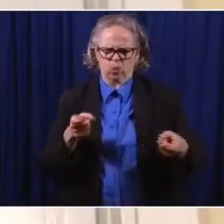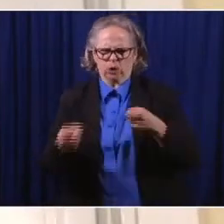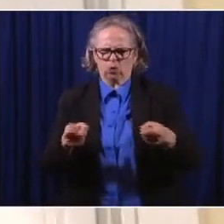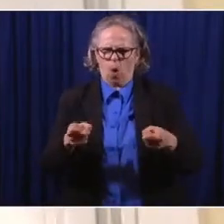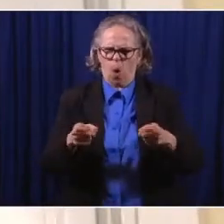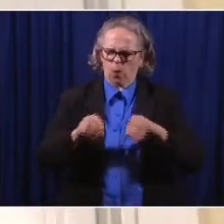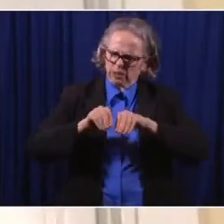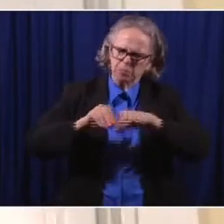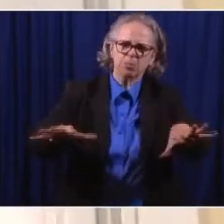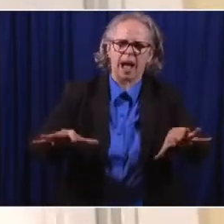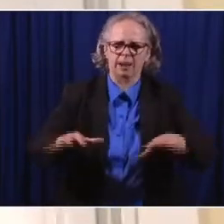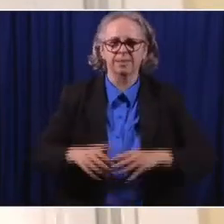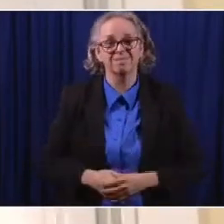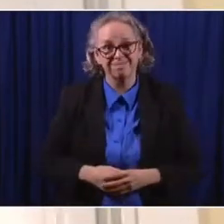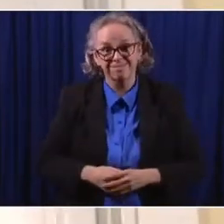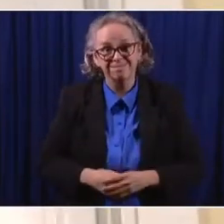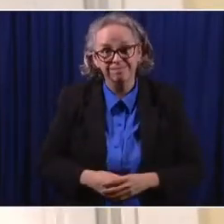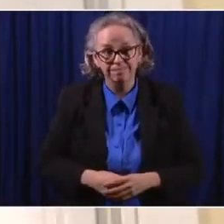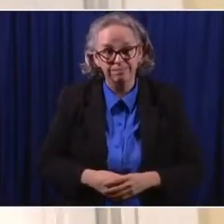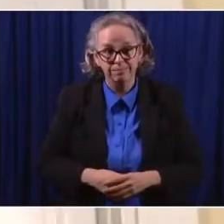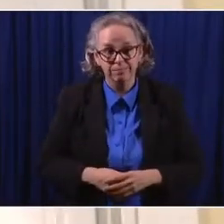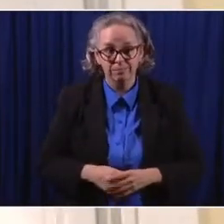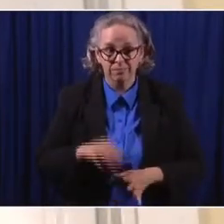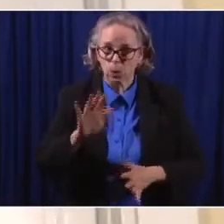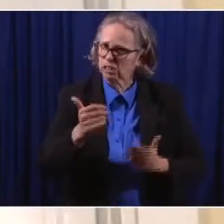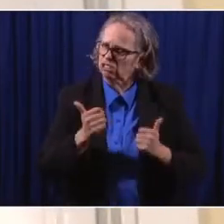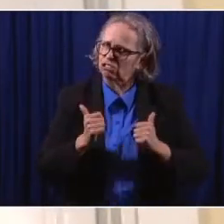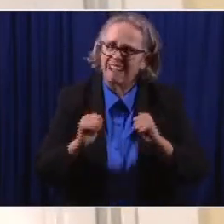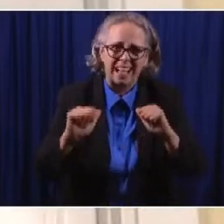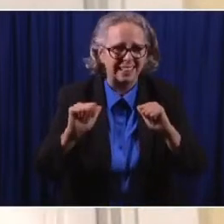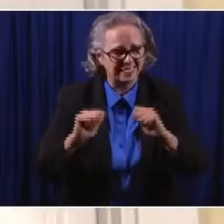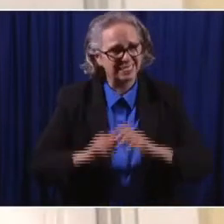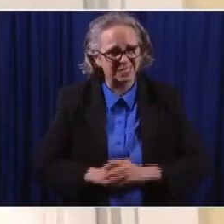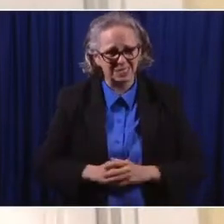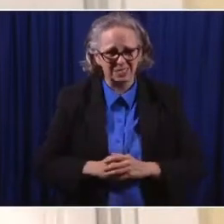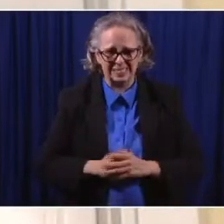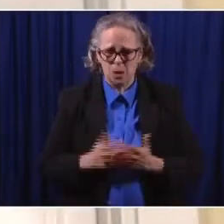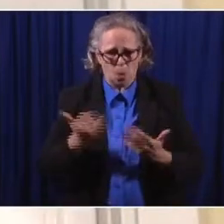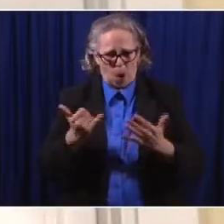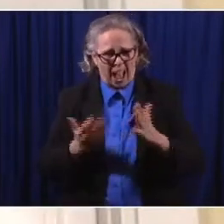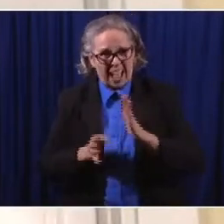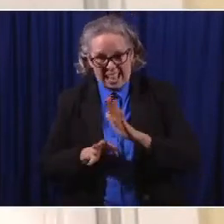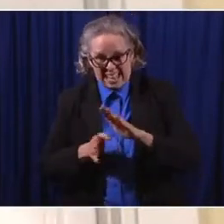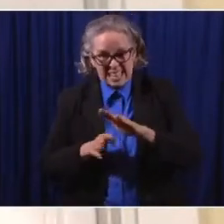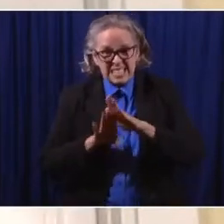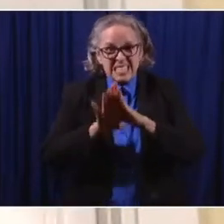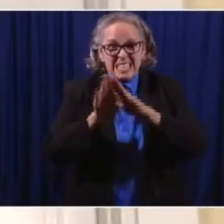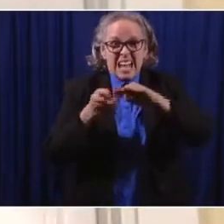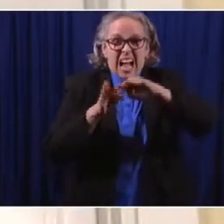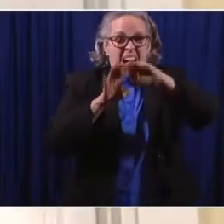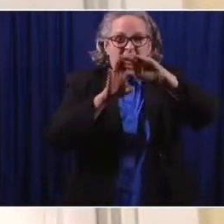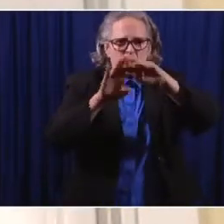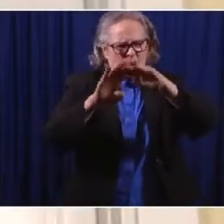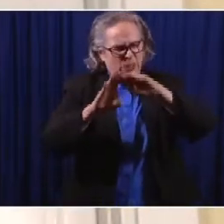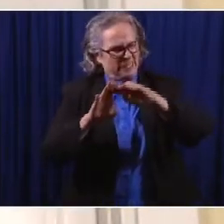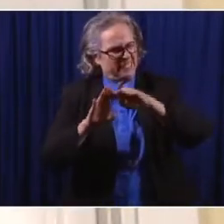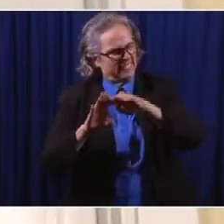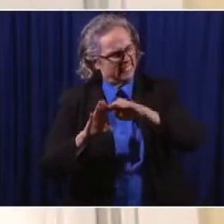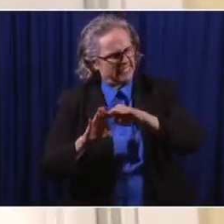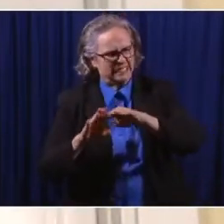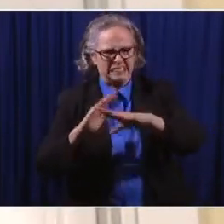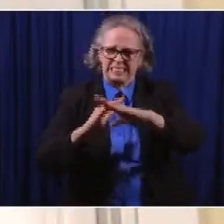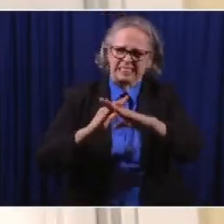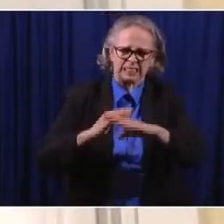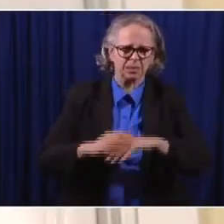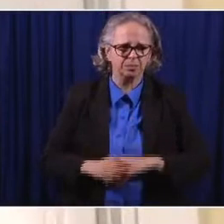curve and turn over our current and very concerning upward trend. And our greatest concern is the health of our students, faculty, staff, and